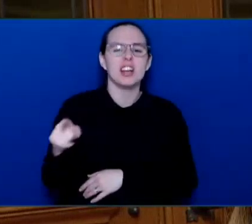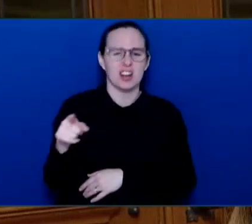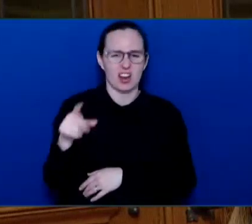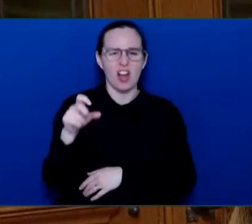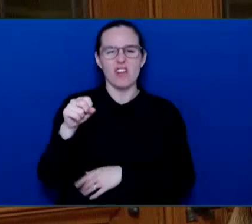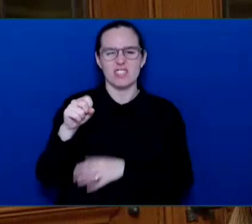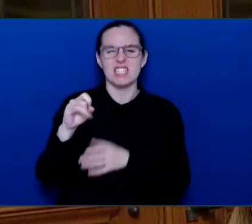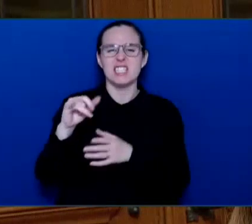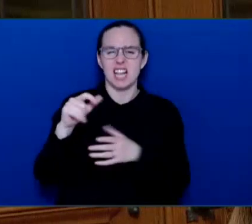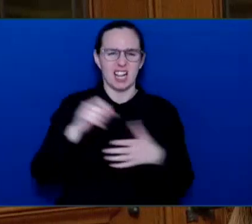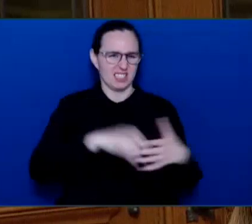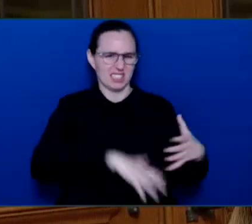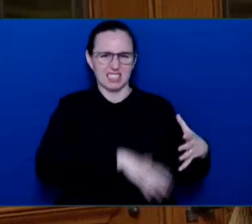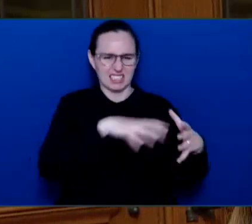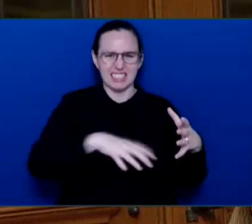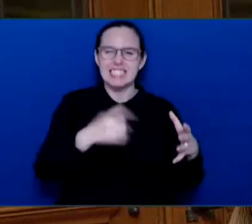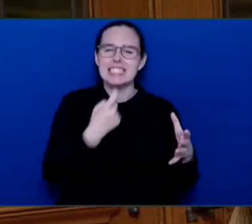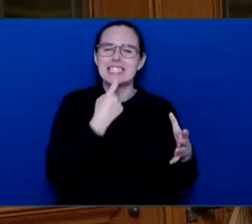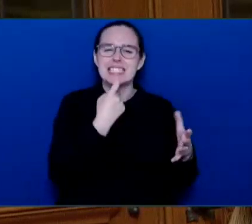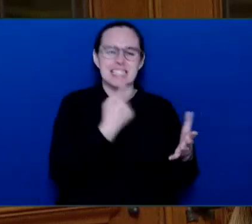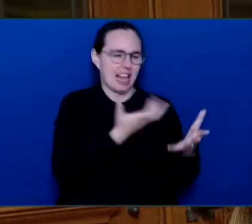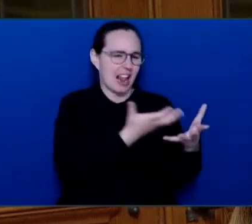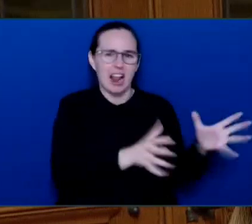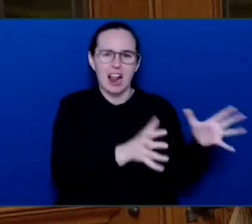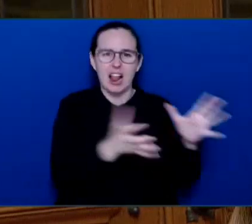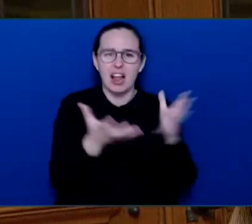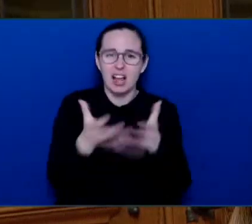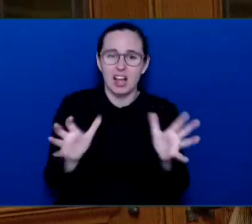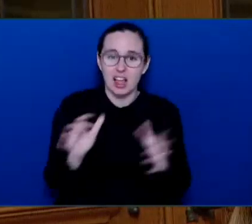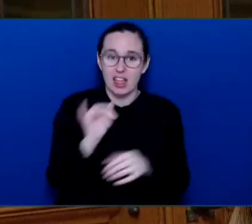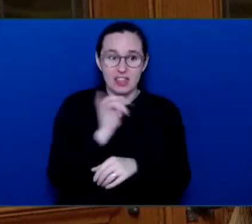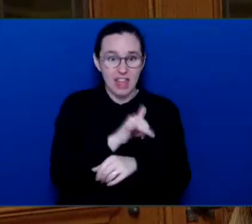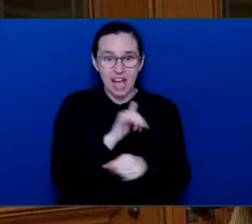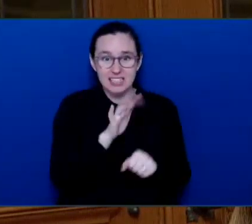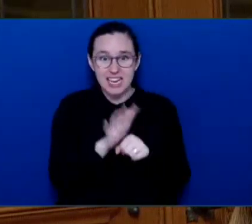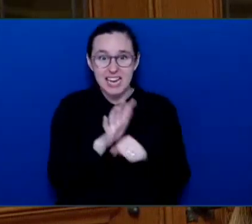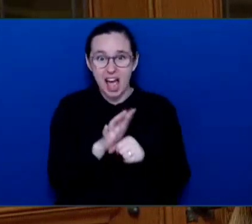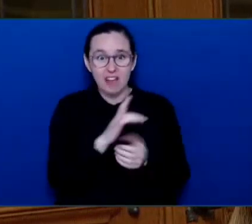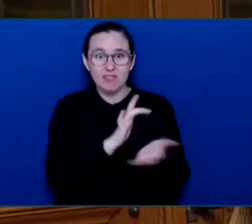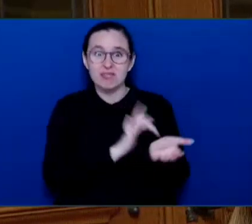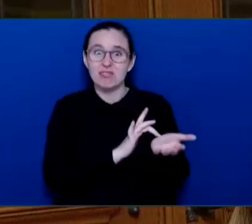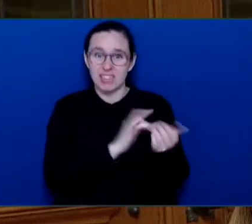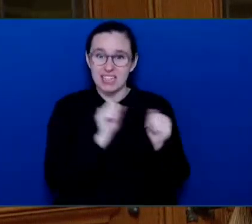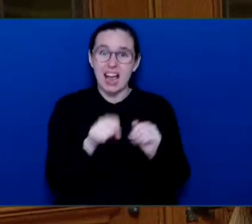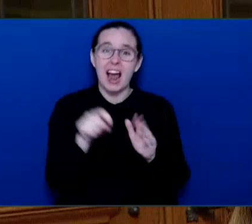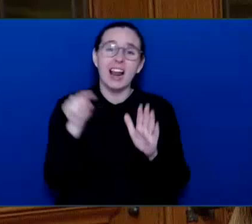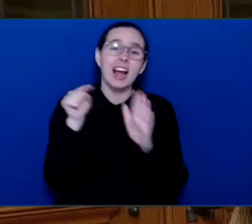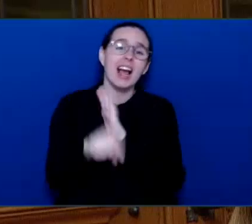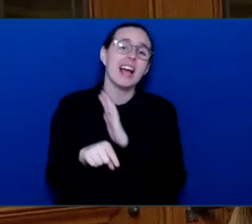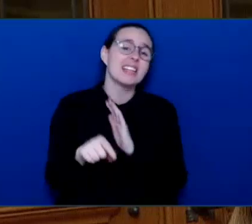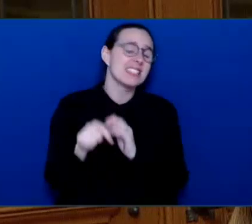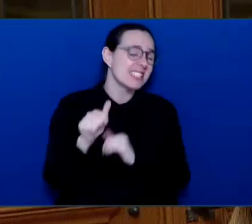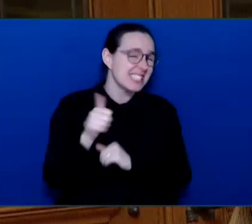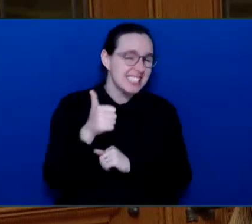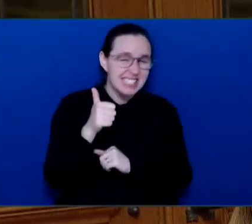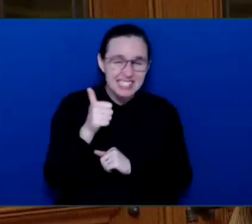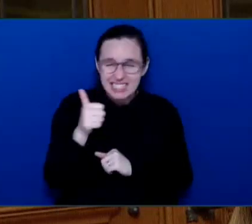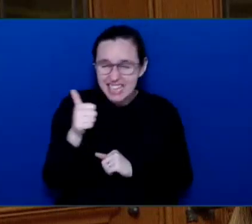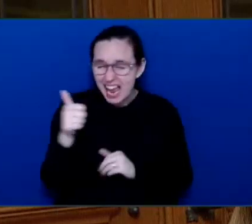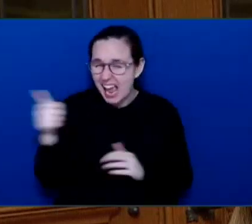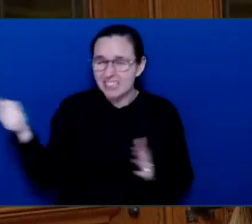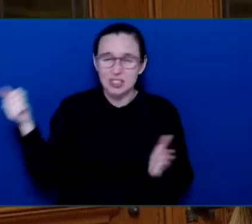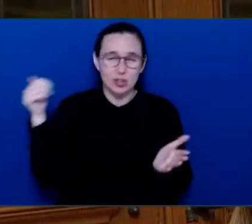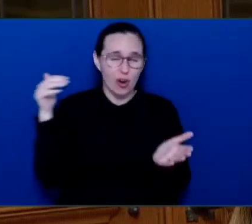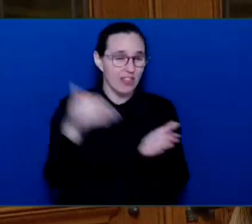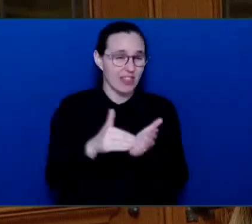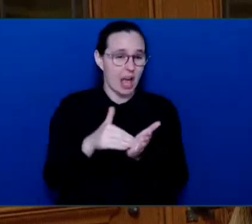is enough drugs to kill tens of thousands of kids. It may not be criminal, but it certainly feels like it should be.